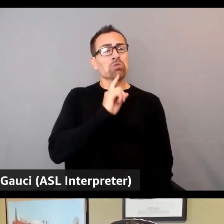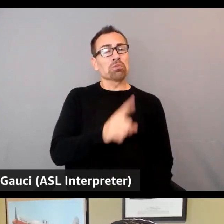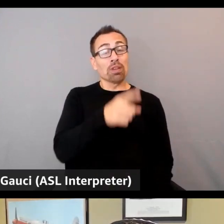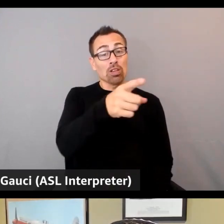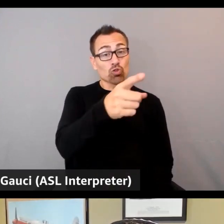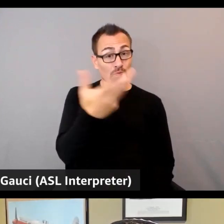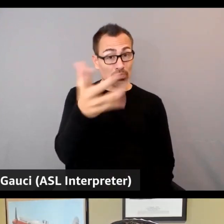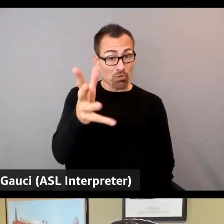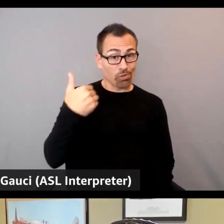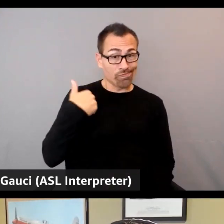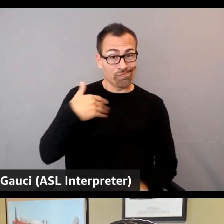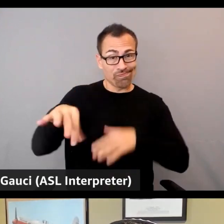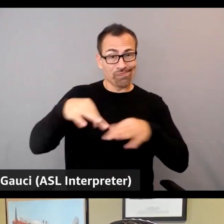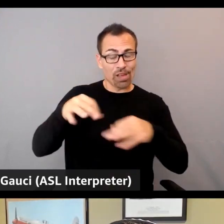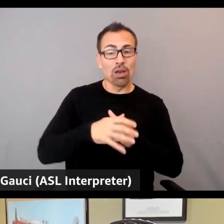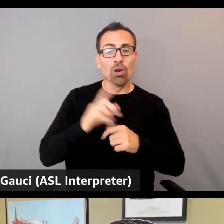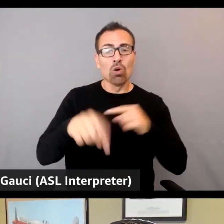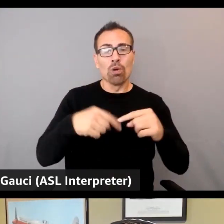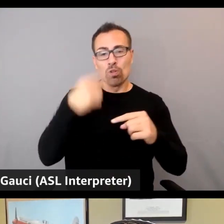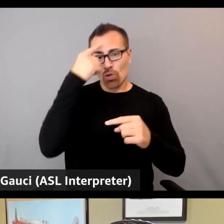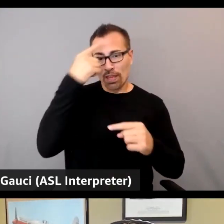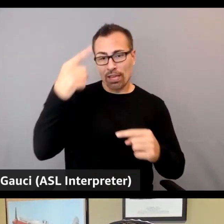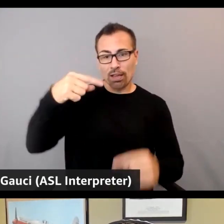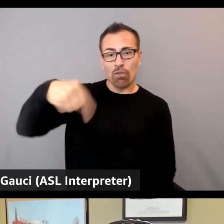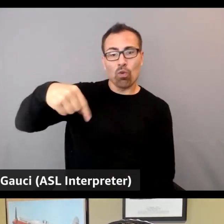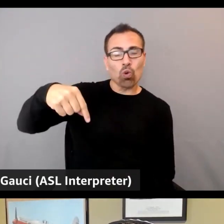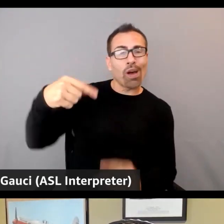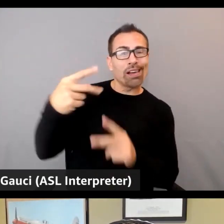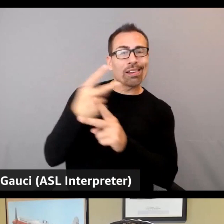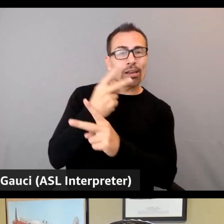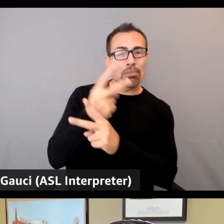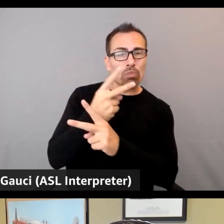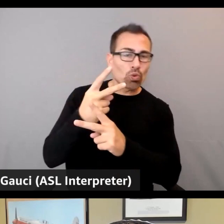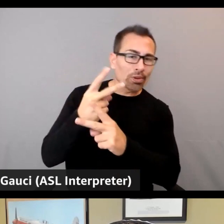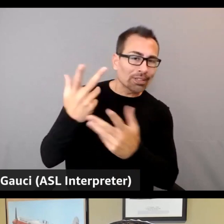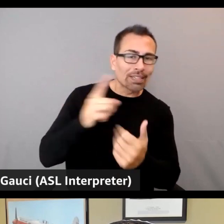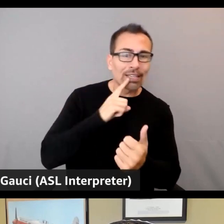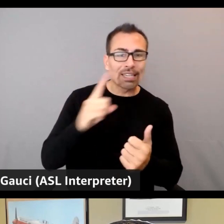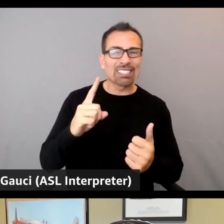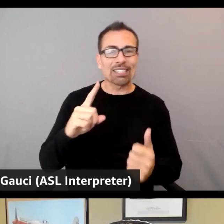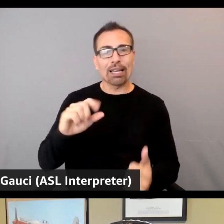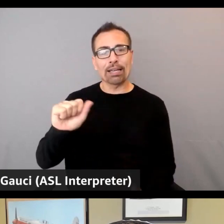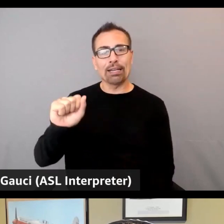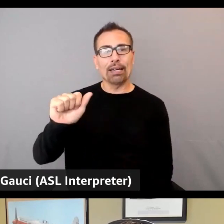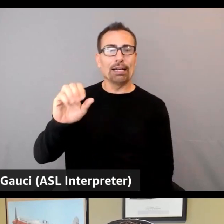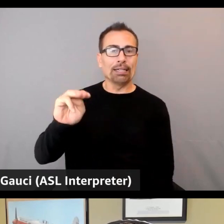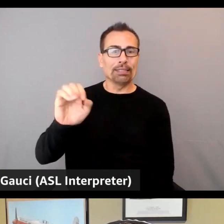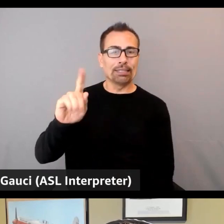earlier, when you think of quantum computing, it's kind of this assembly level language where we're talking about circuits,